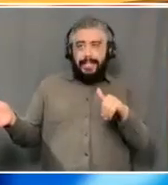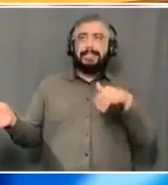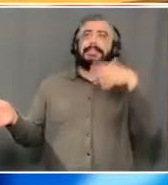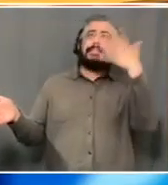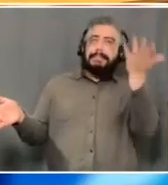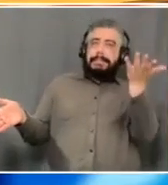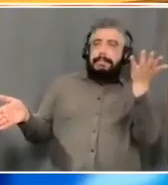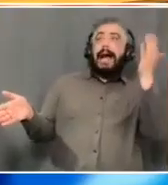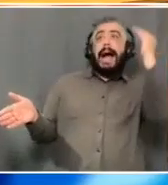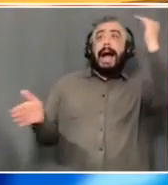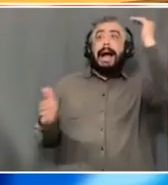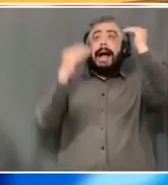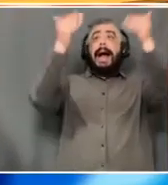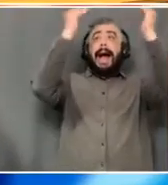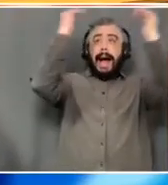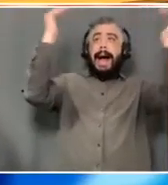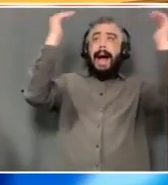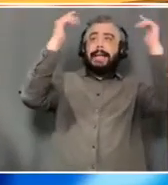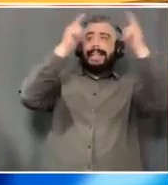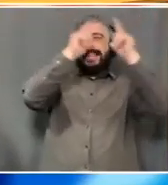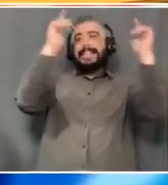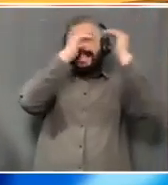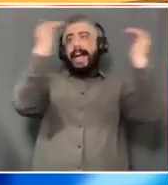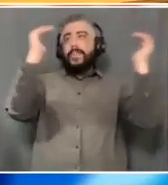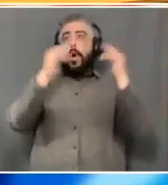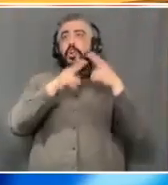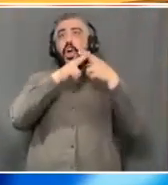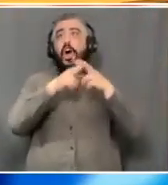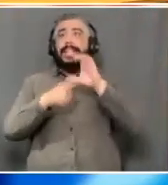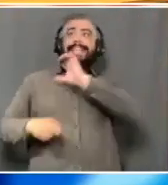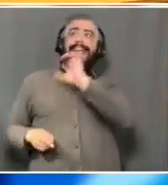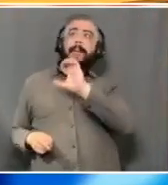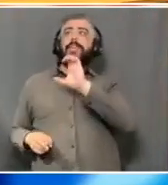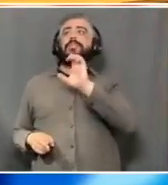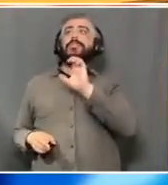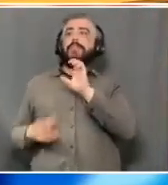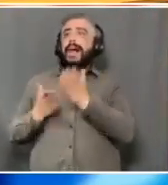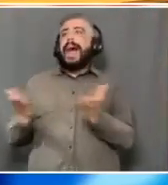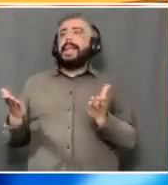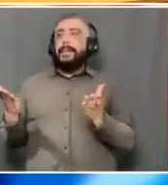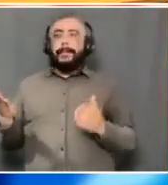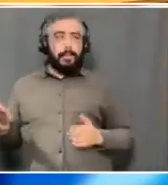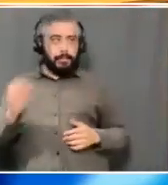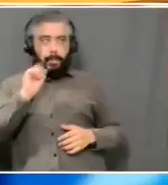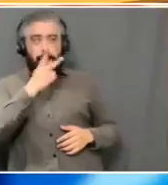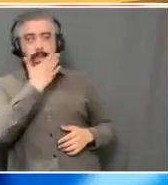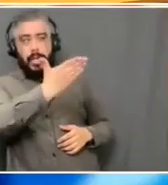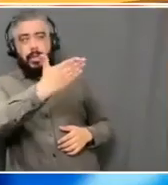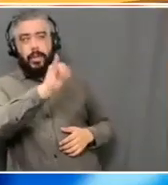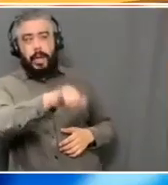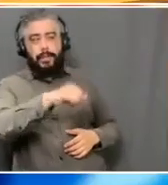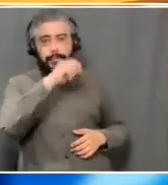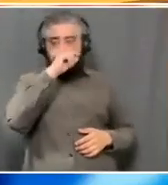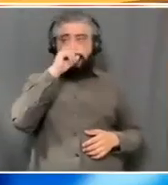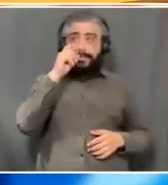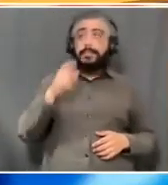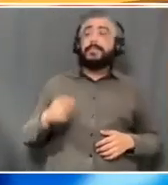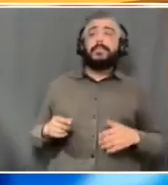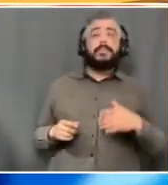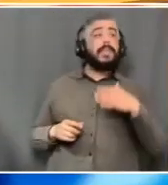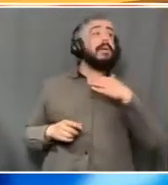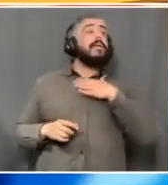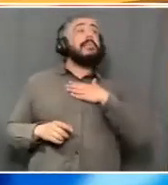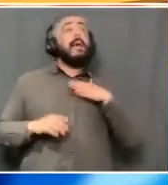high-level overview of what's considered to be a capital item. Okay, thank you. Thank you for that. And my